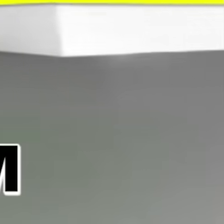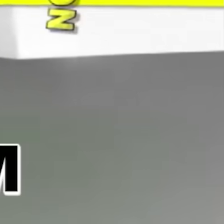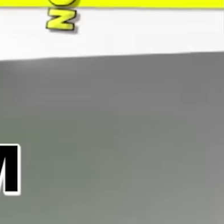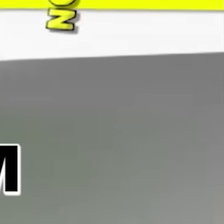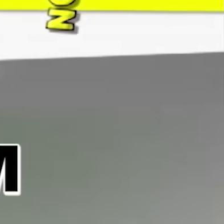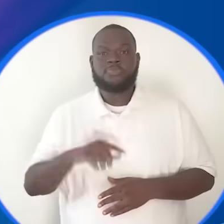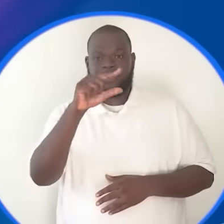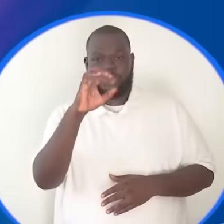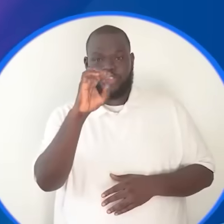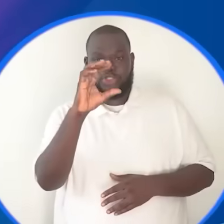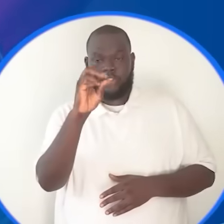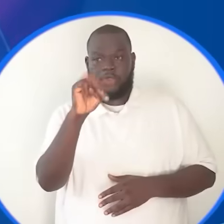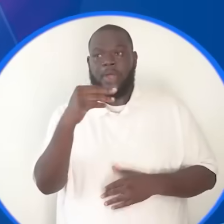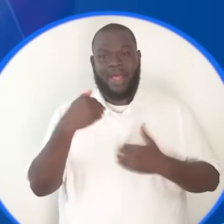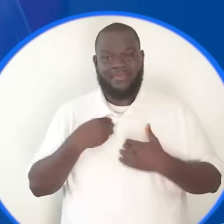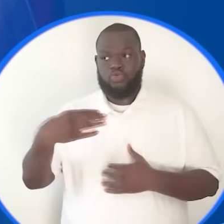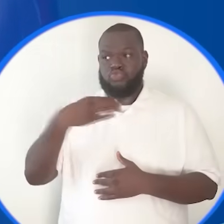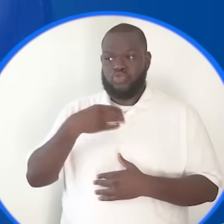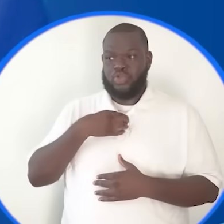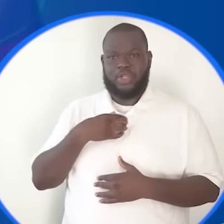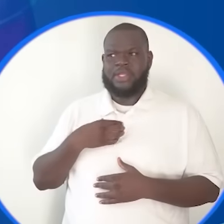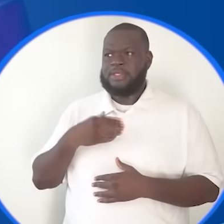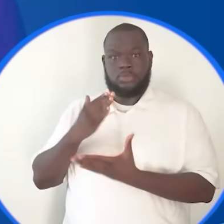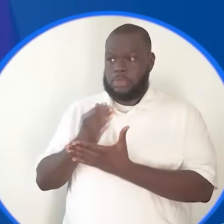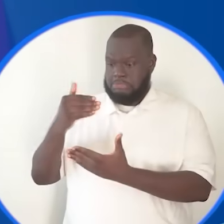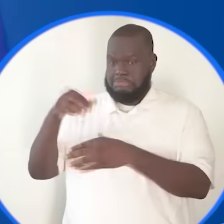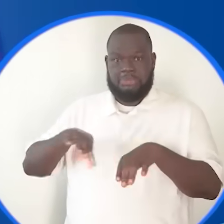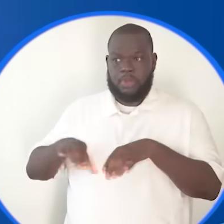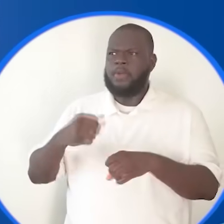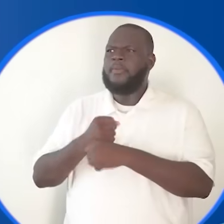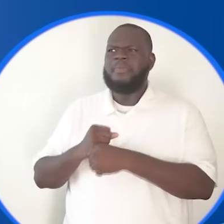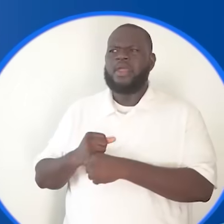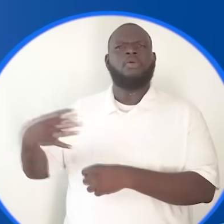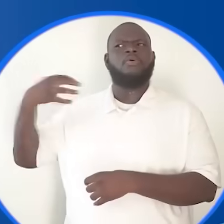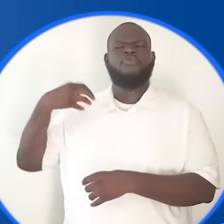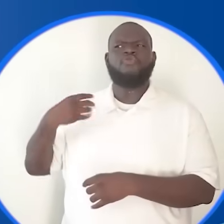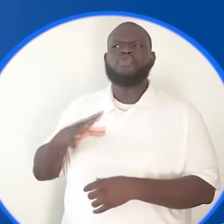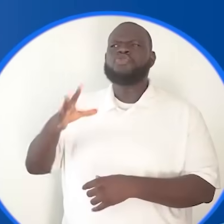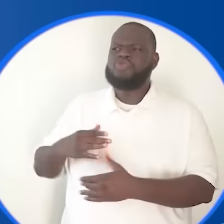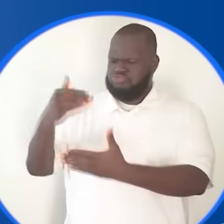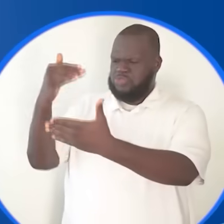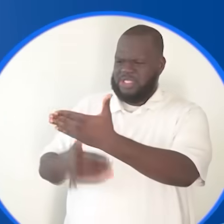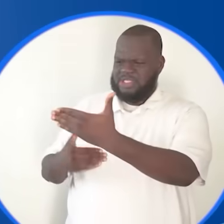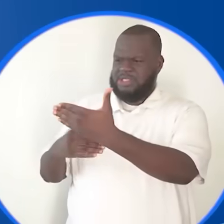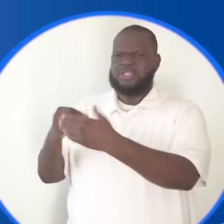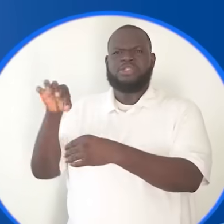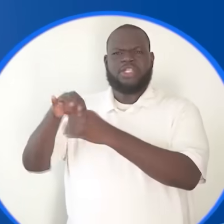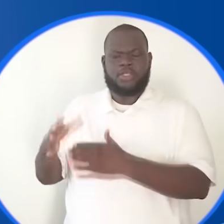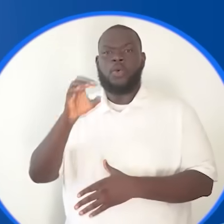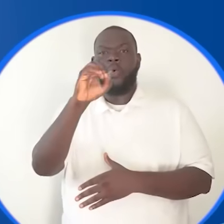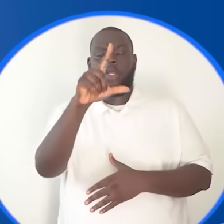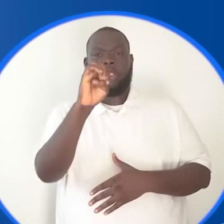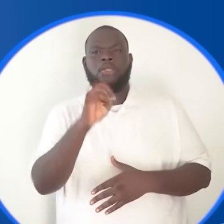GCOM is currently conducting a claims and objections exercise to produce an official list of electors, OLE. Anyone who will be 18 years or over by